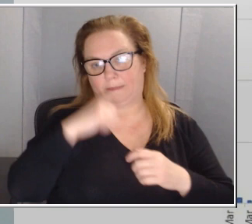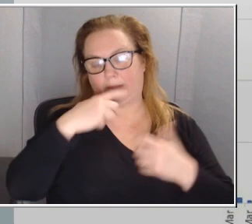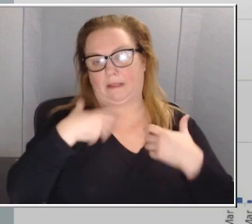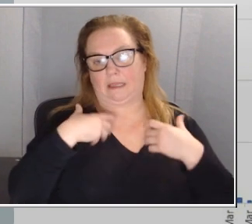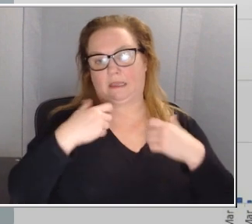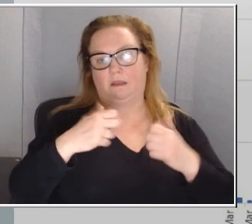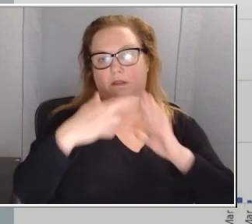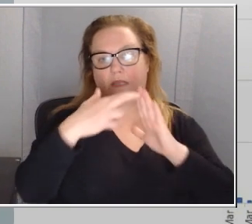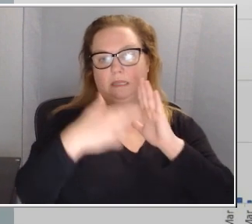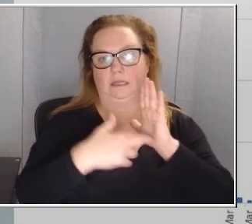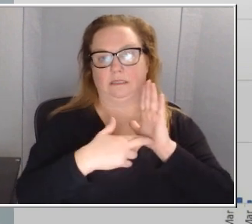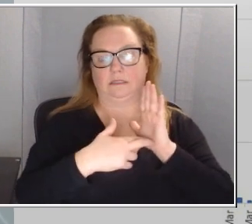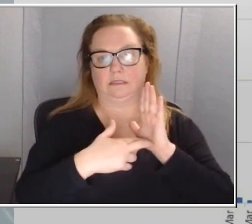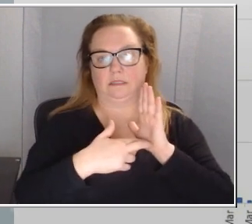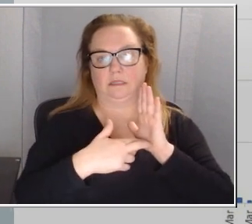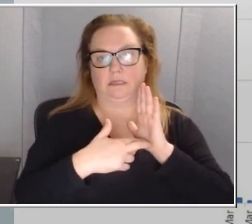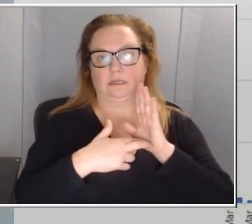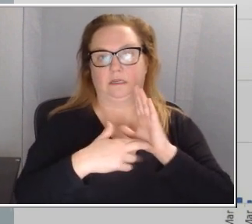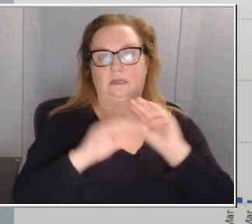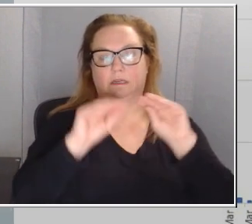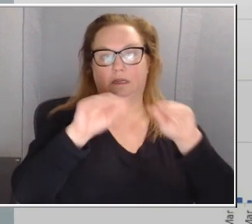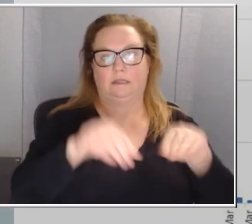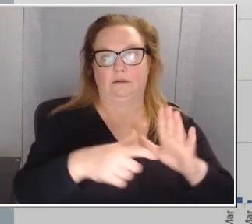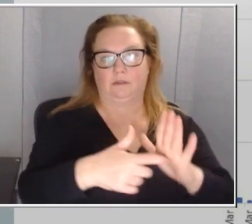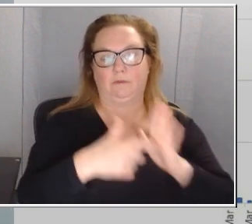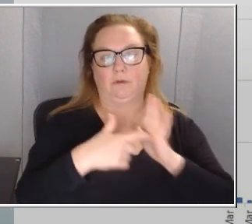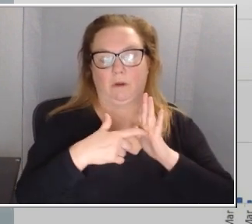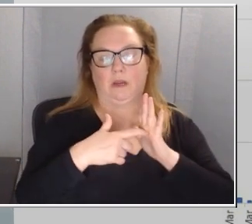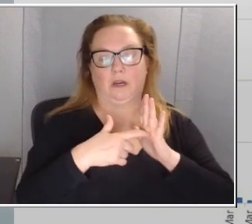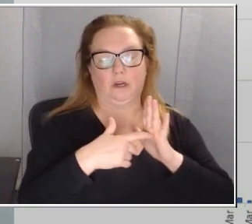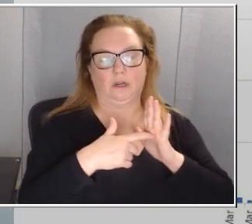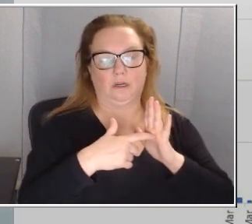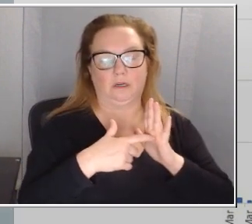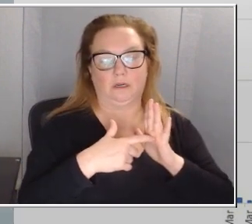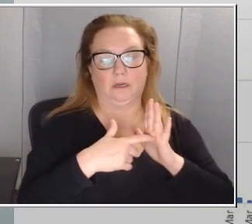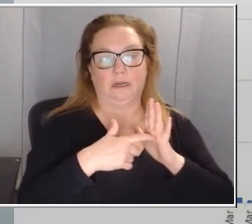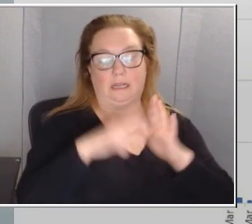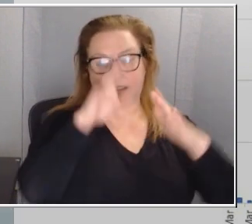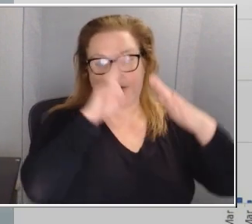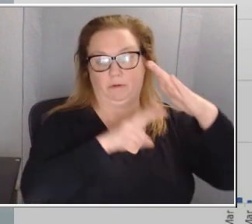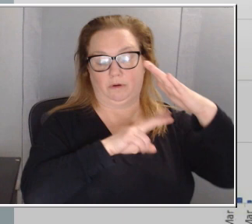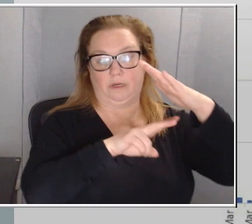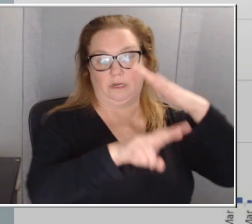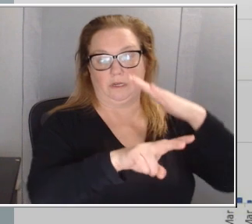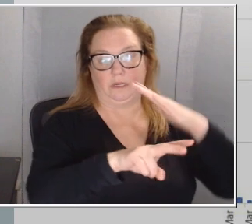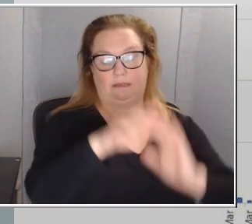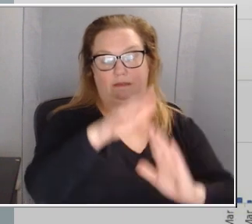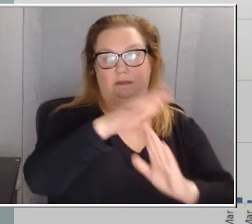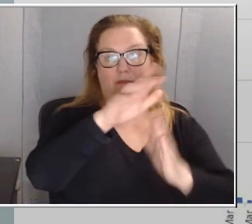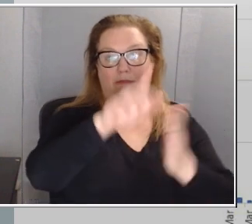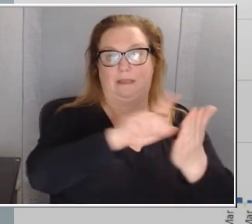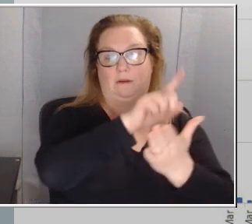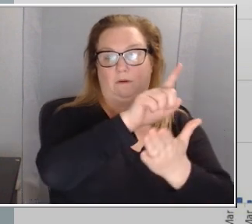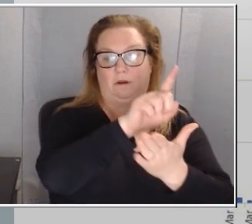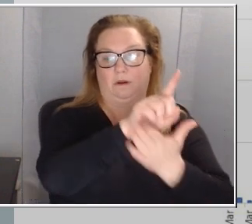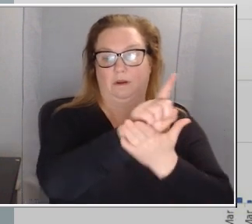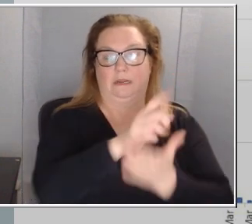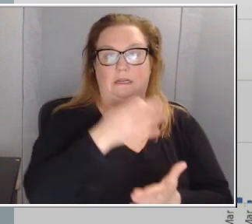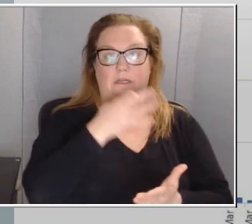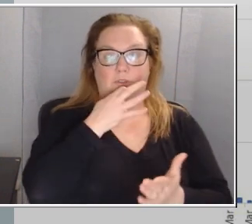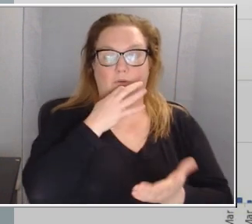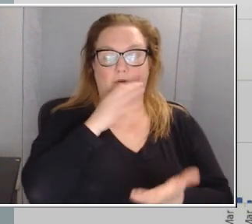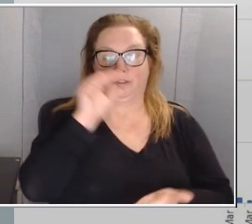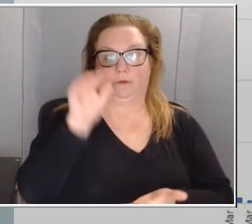that could be put in place and mandated. And as I predicted, you heard at the top of the hour, as soon as you relax those